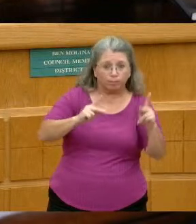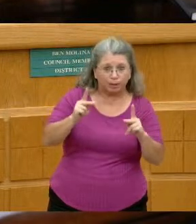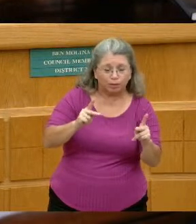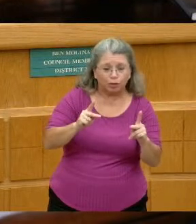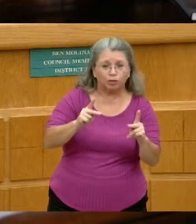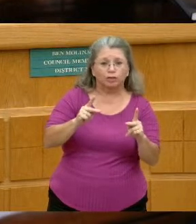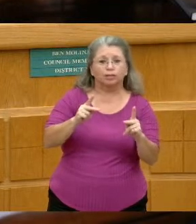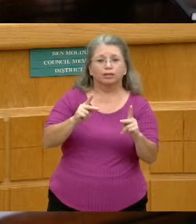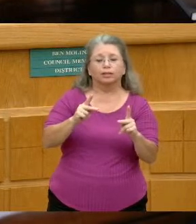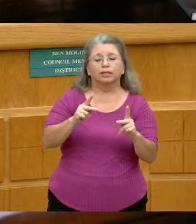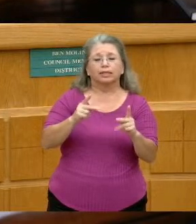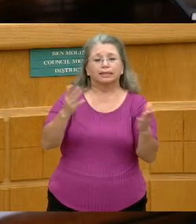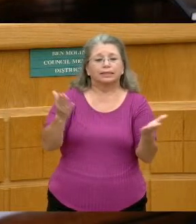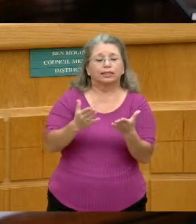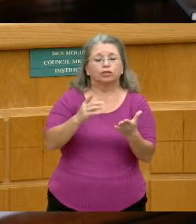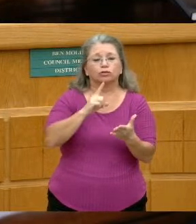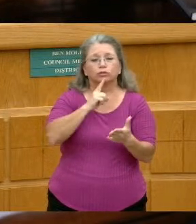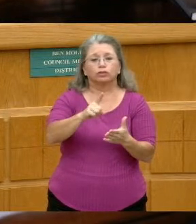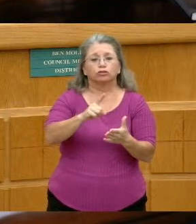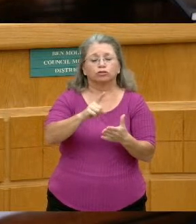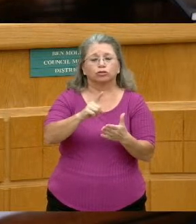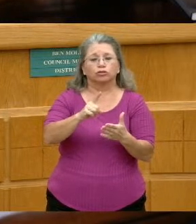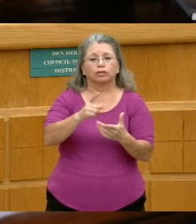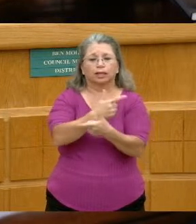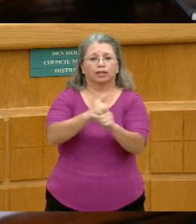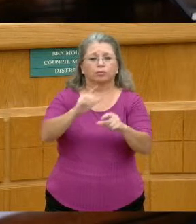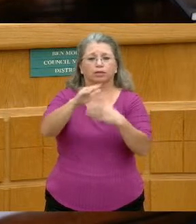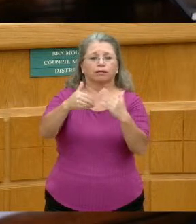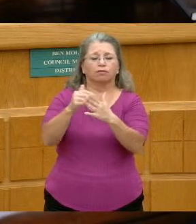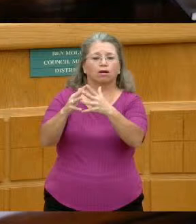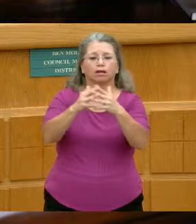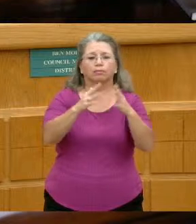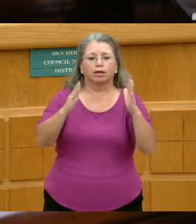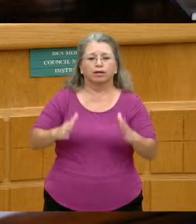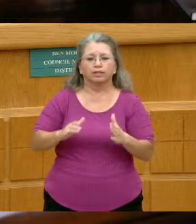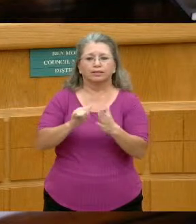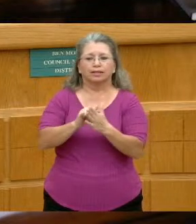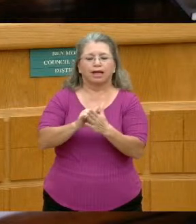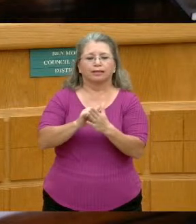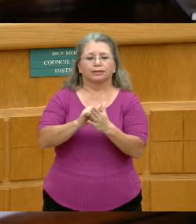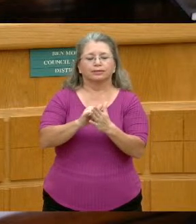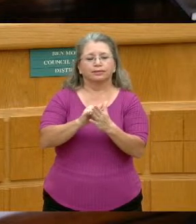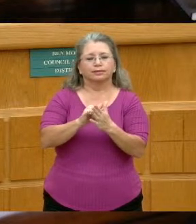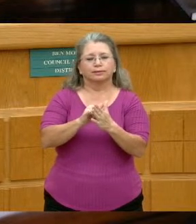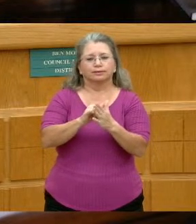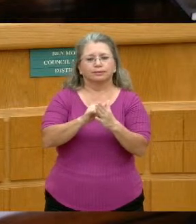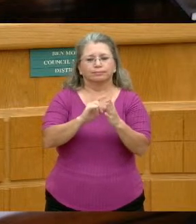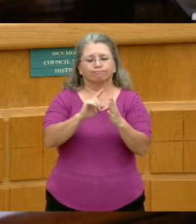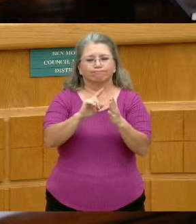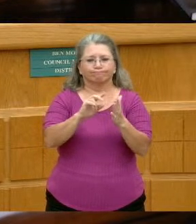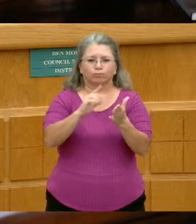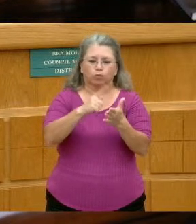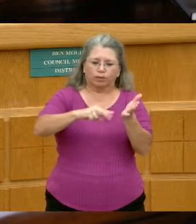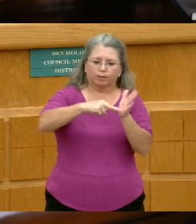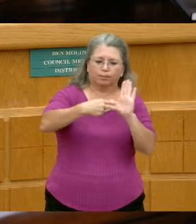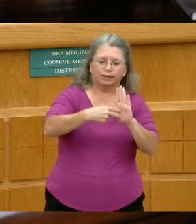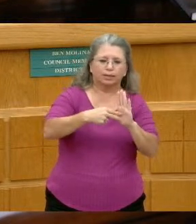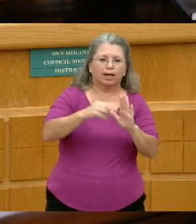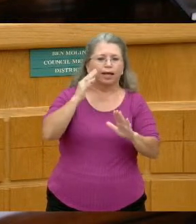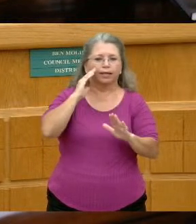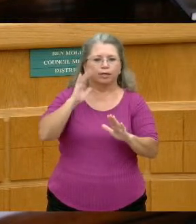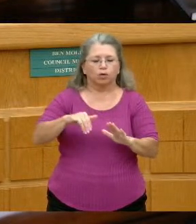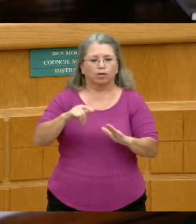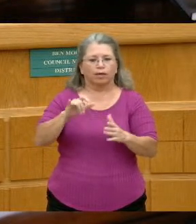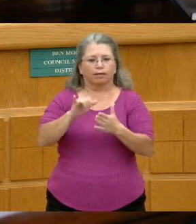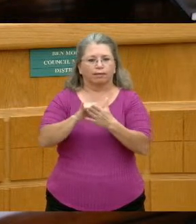the liberty of all Americans. That is a fundamental premise. But I know that the measures we have taken,